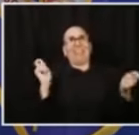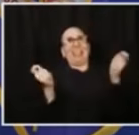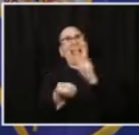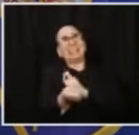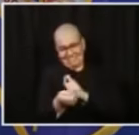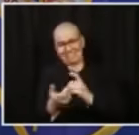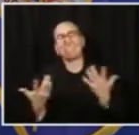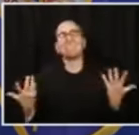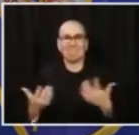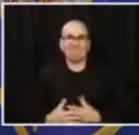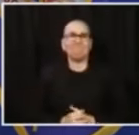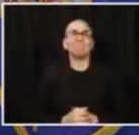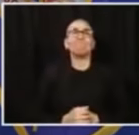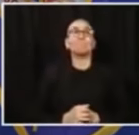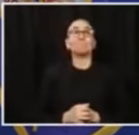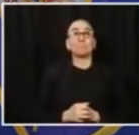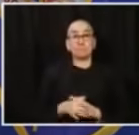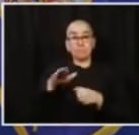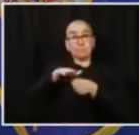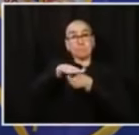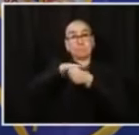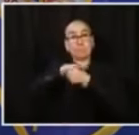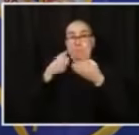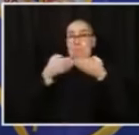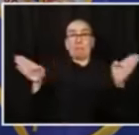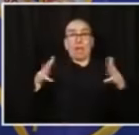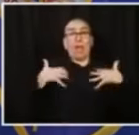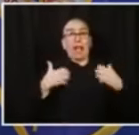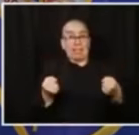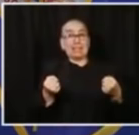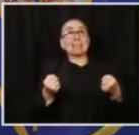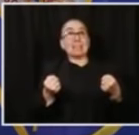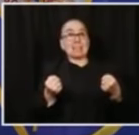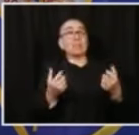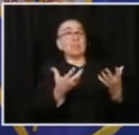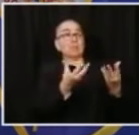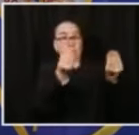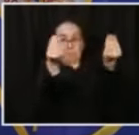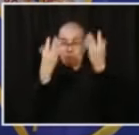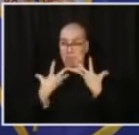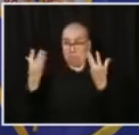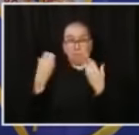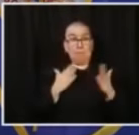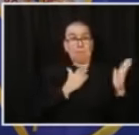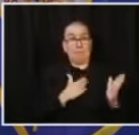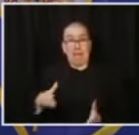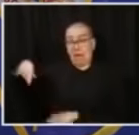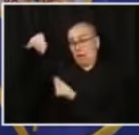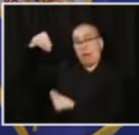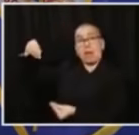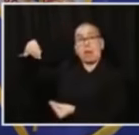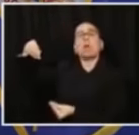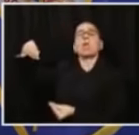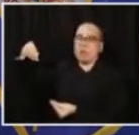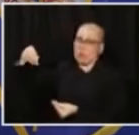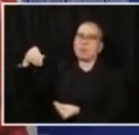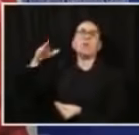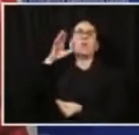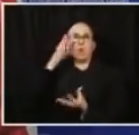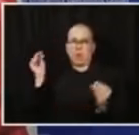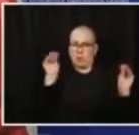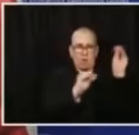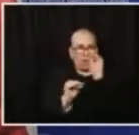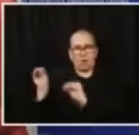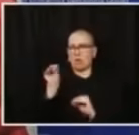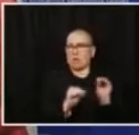partners submitted their plans last Friday, and we'll be working with them to continue to move forward in our planning. The